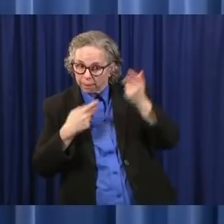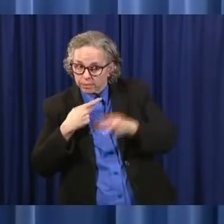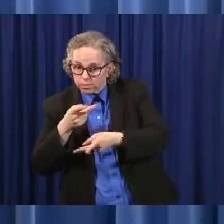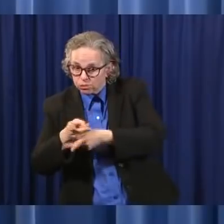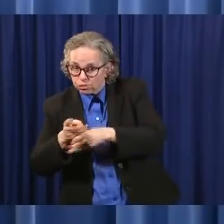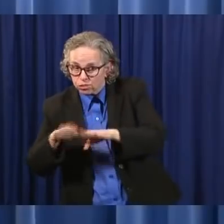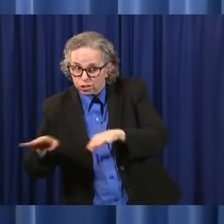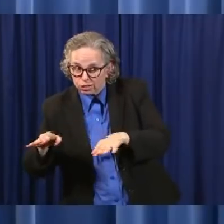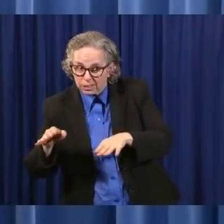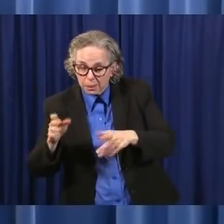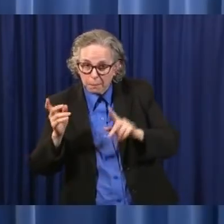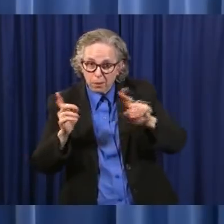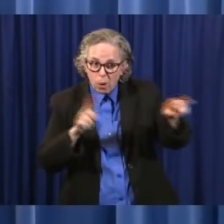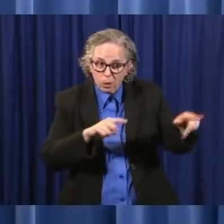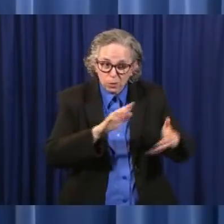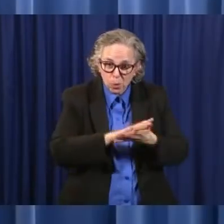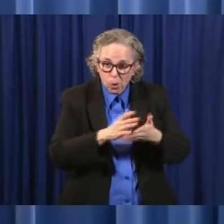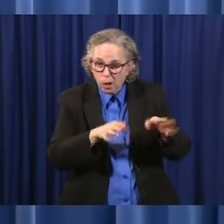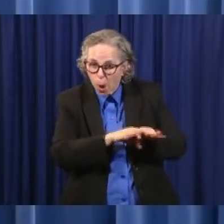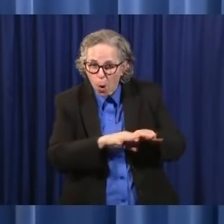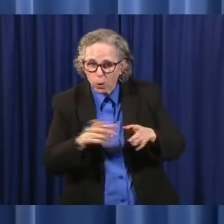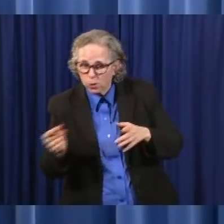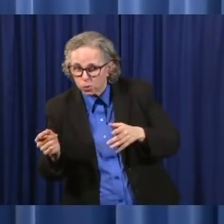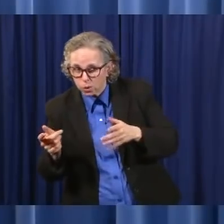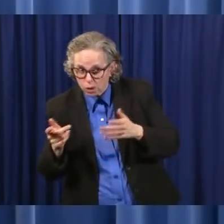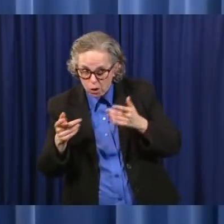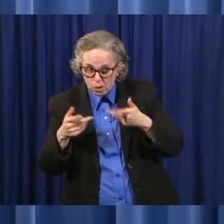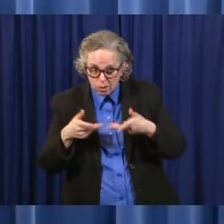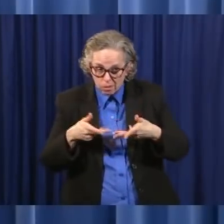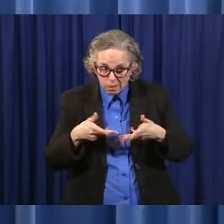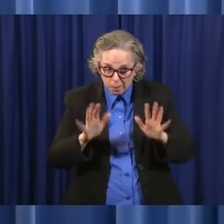plan to extend that in Ohio as well?